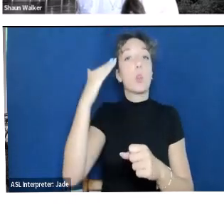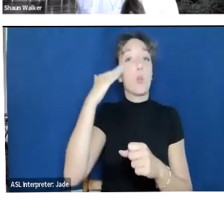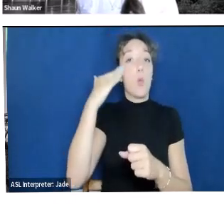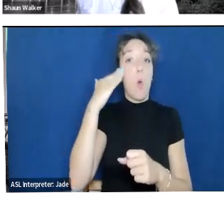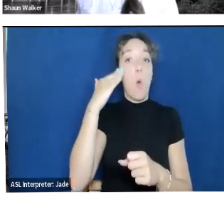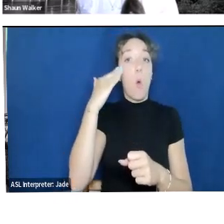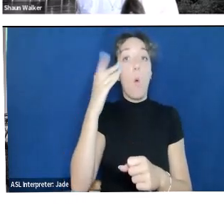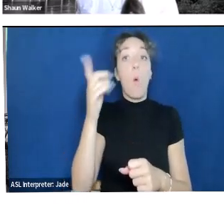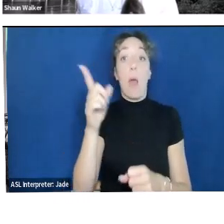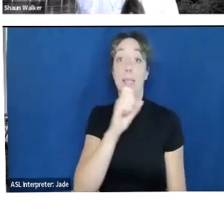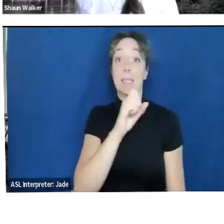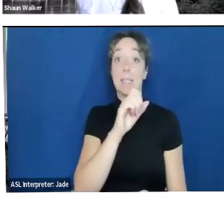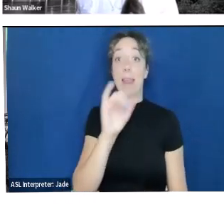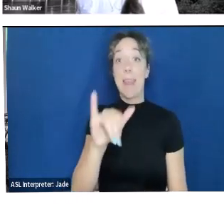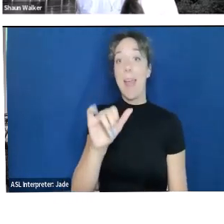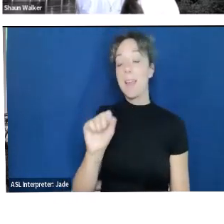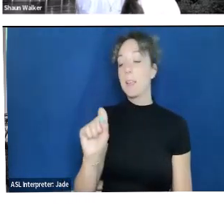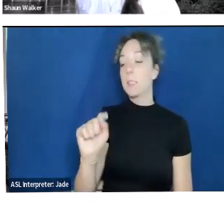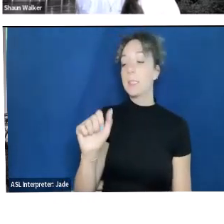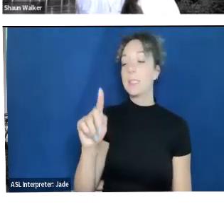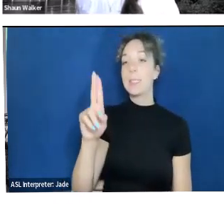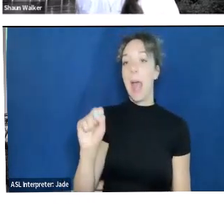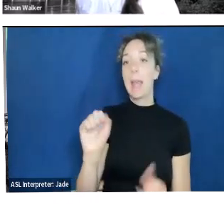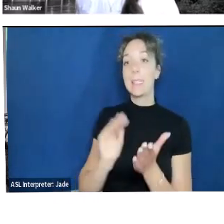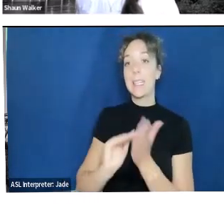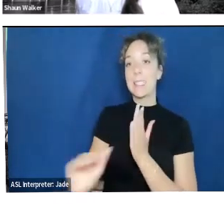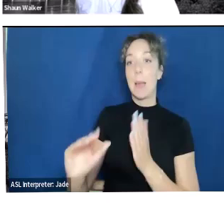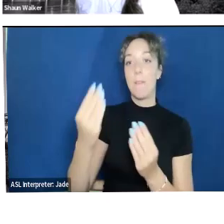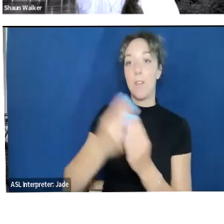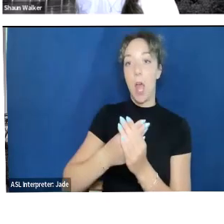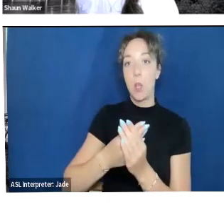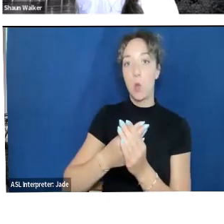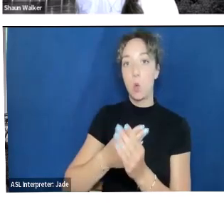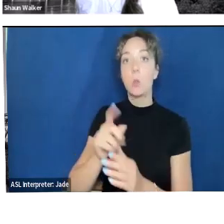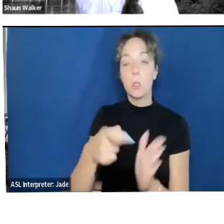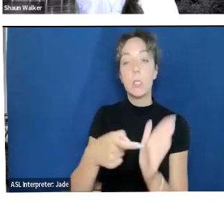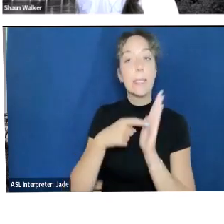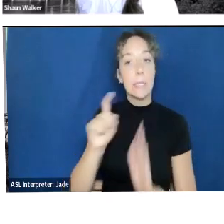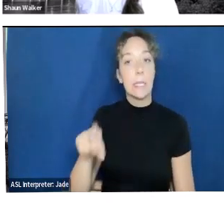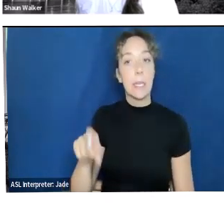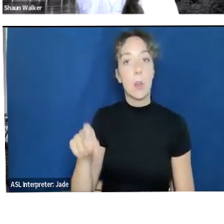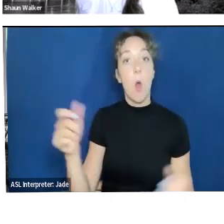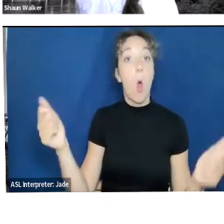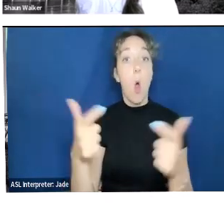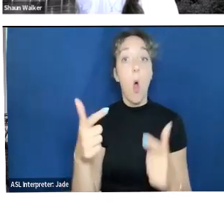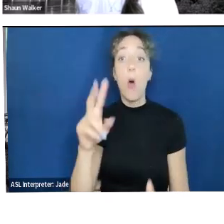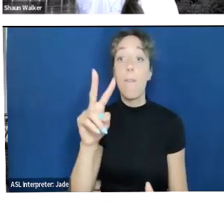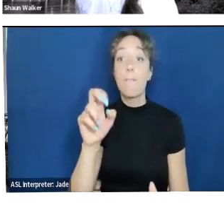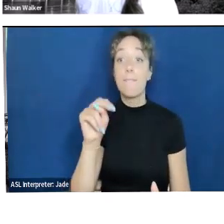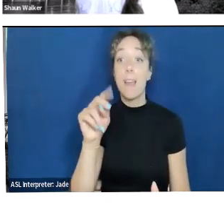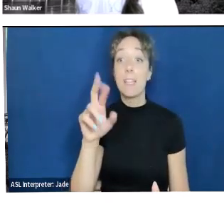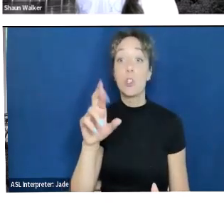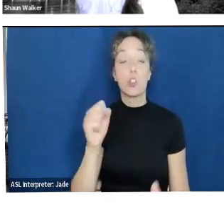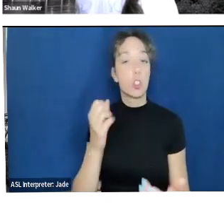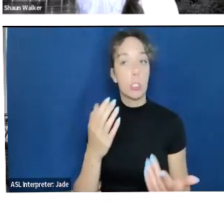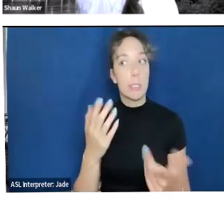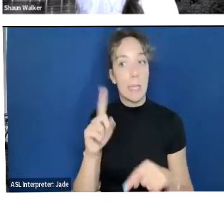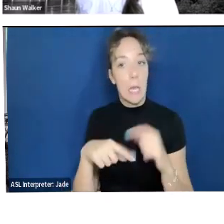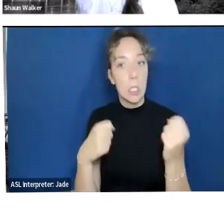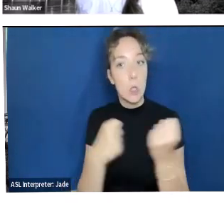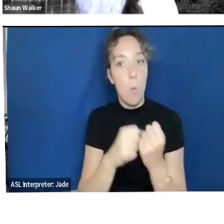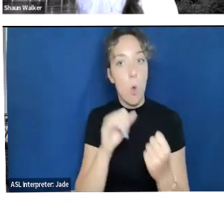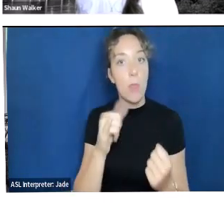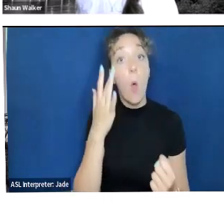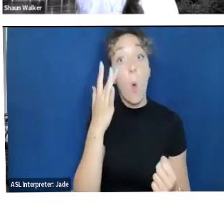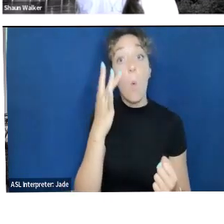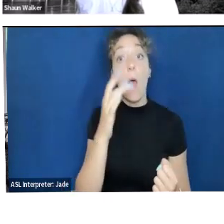file was needed and all vendors may not be able to support this since the STAS file